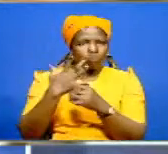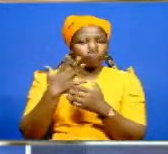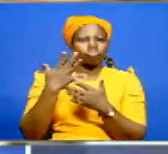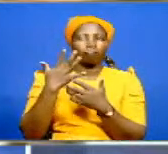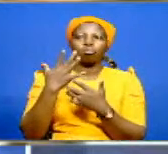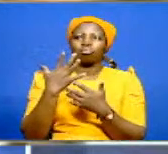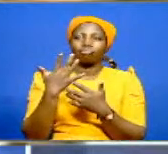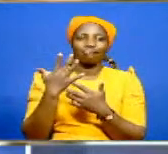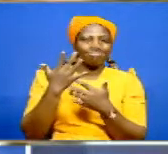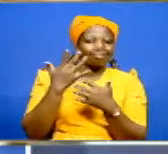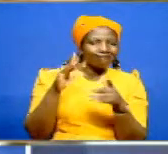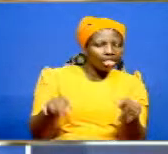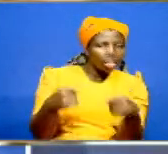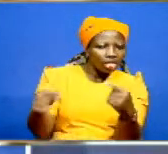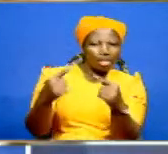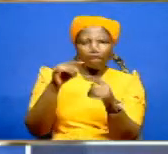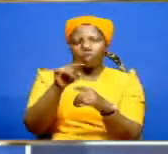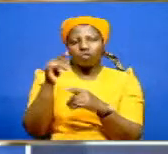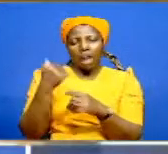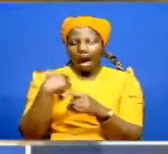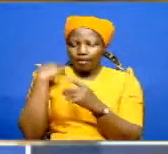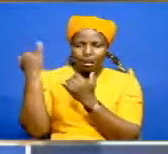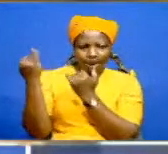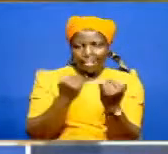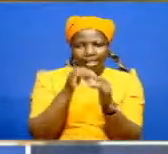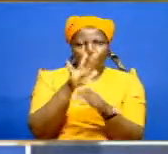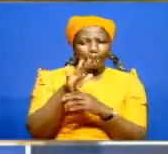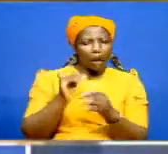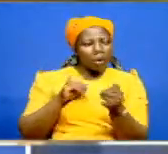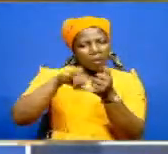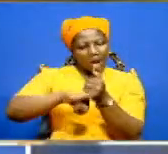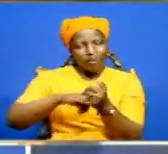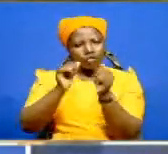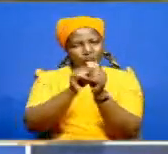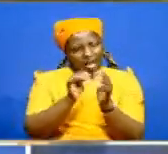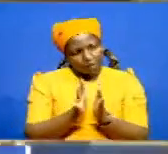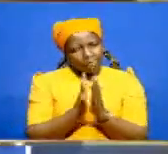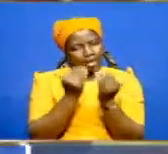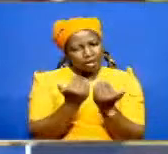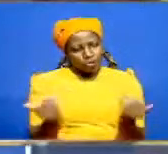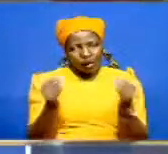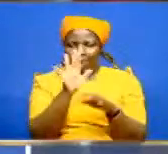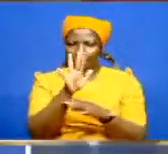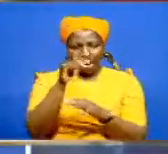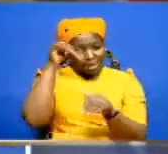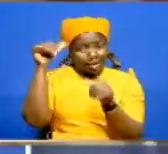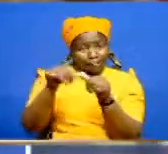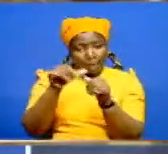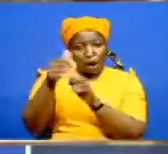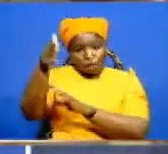bibi zenu, na mujalete watoto wenu, pia hasira ya Mungu iko juu yenu.